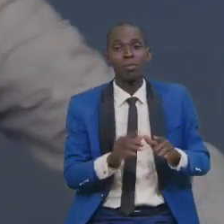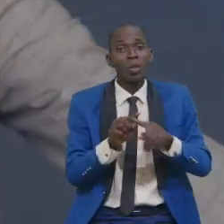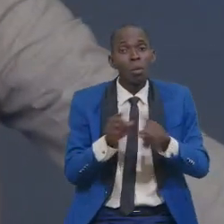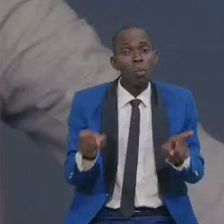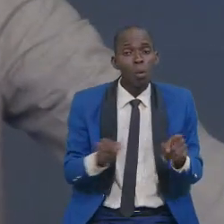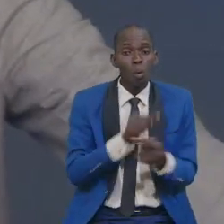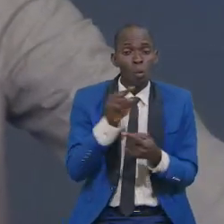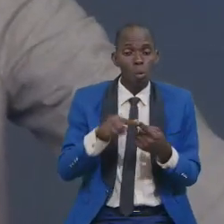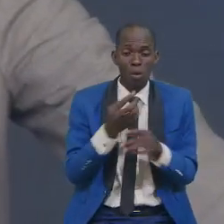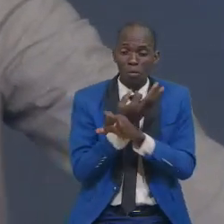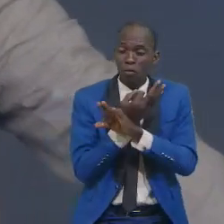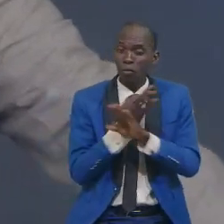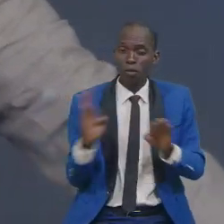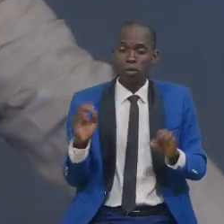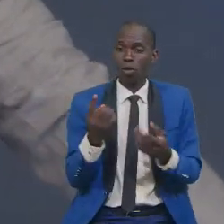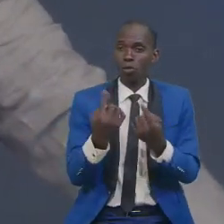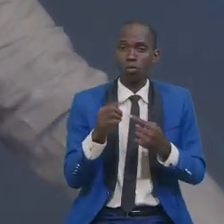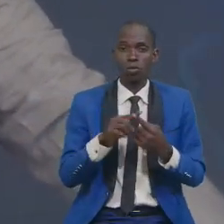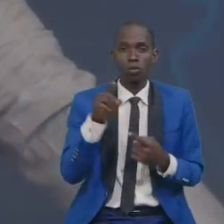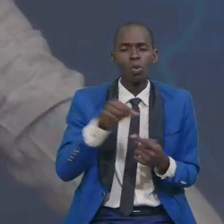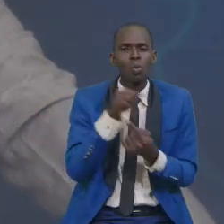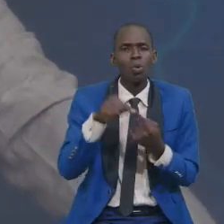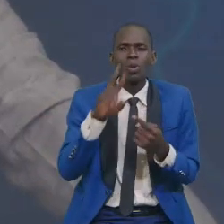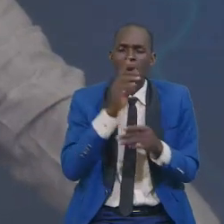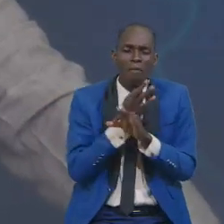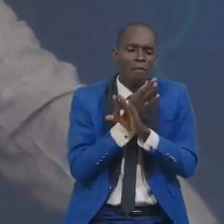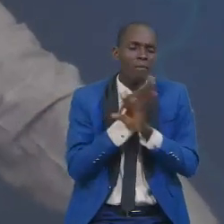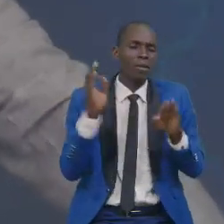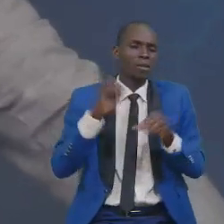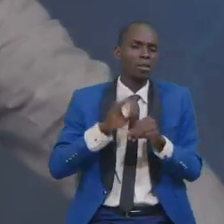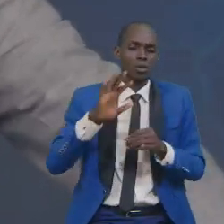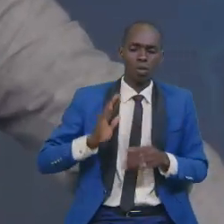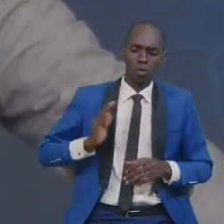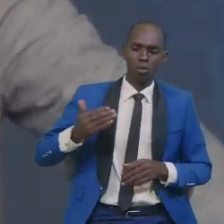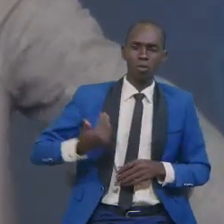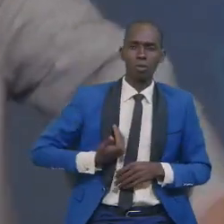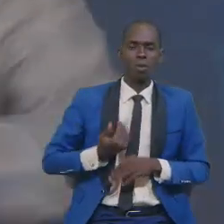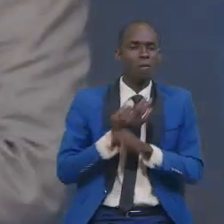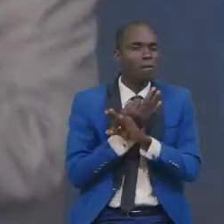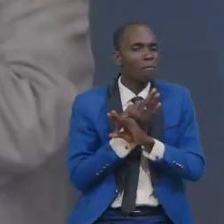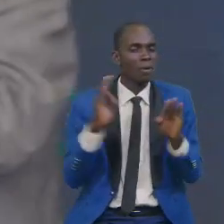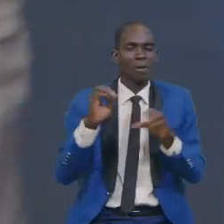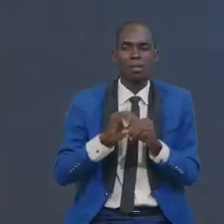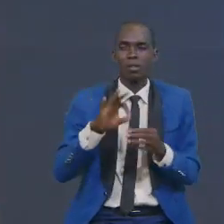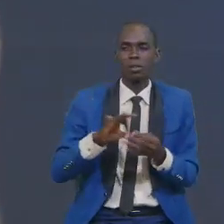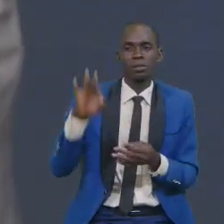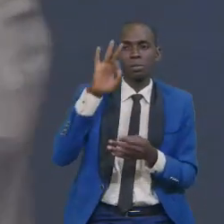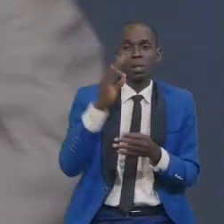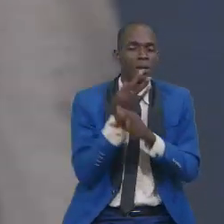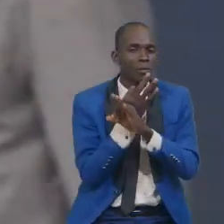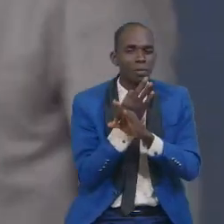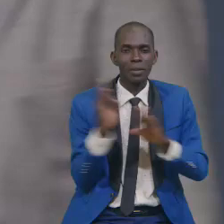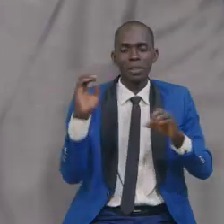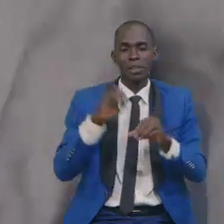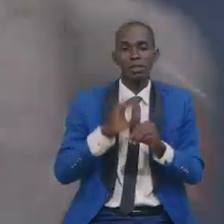Freedom comes to you when you're free in your soul I'm free in your spirit I'm free in your